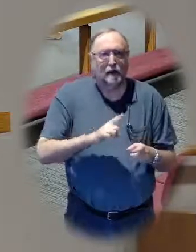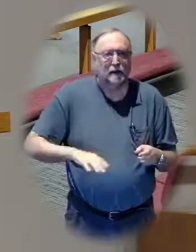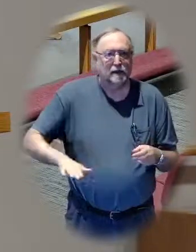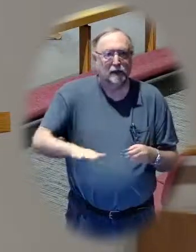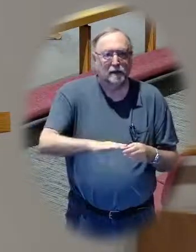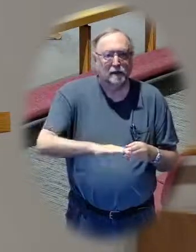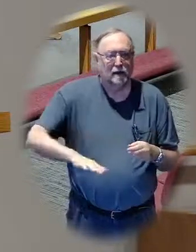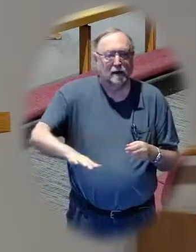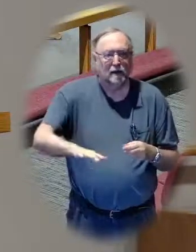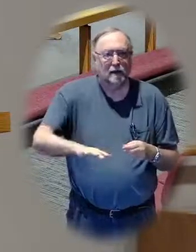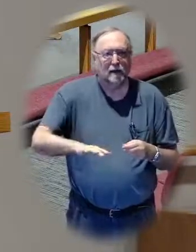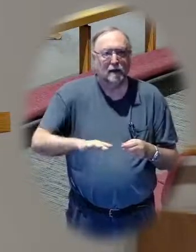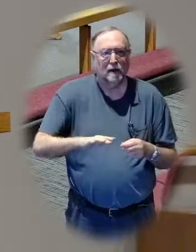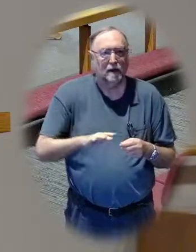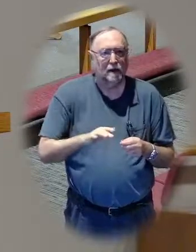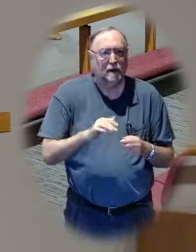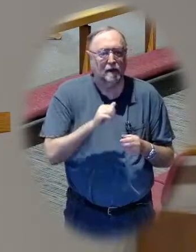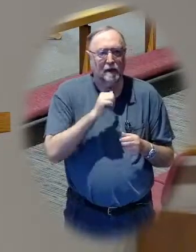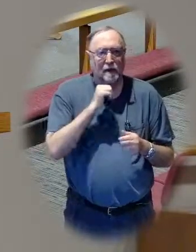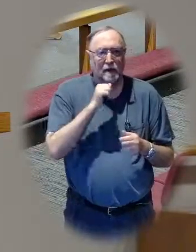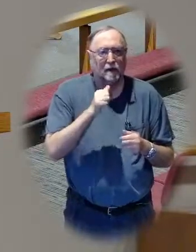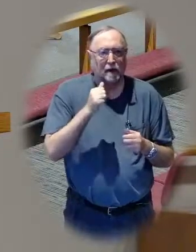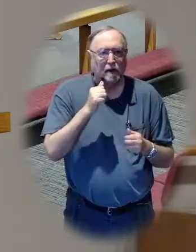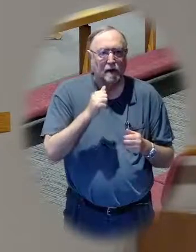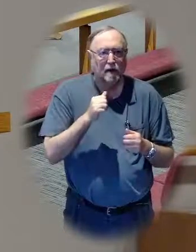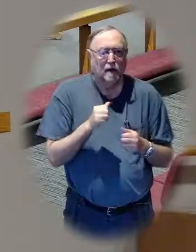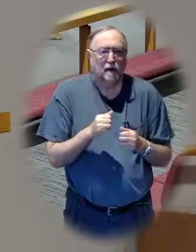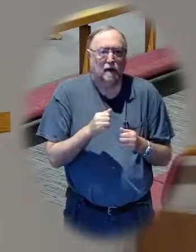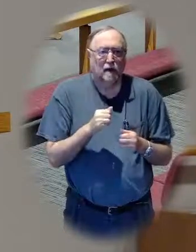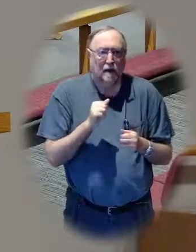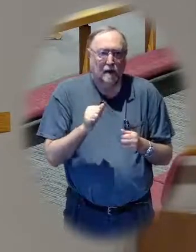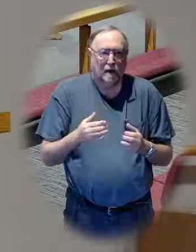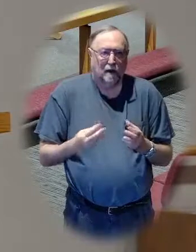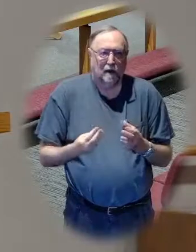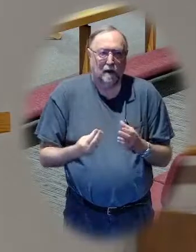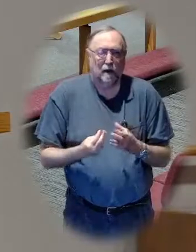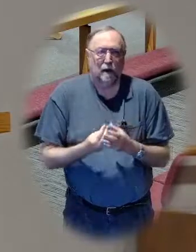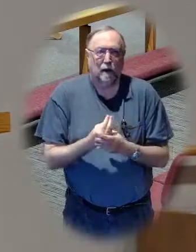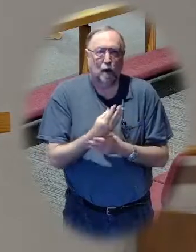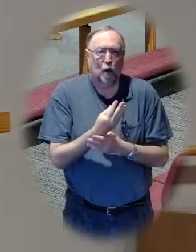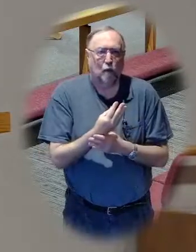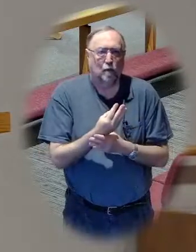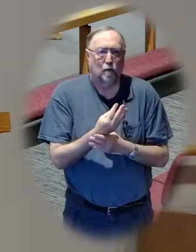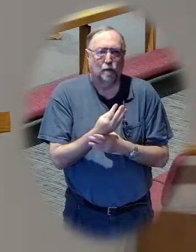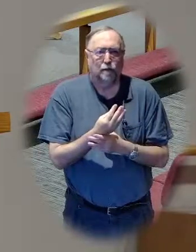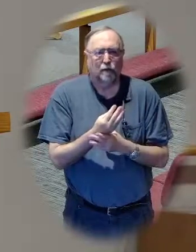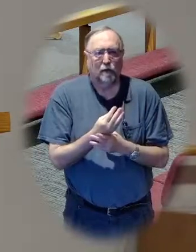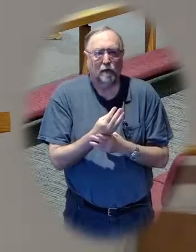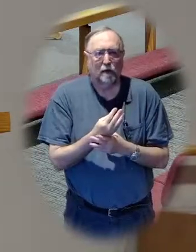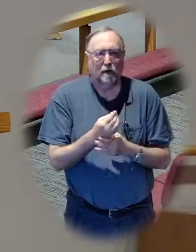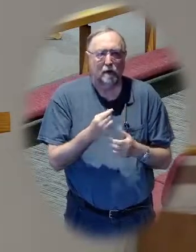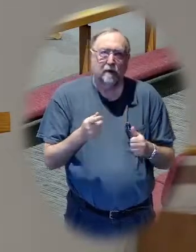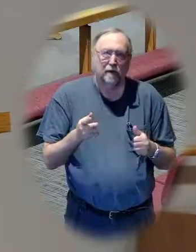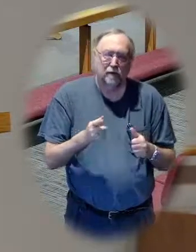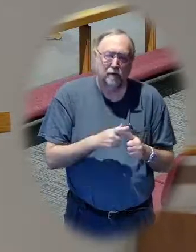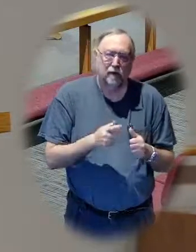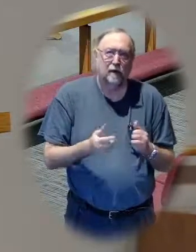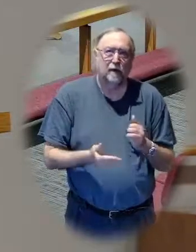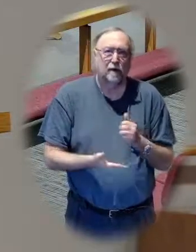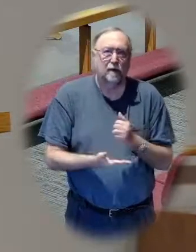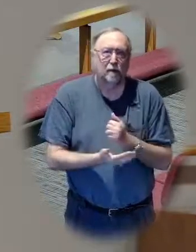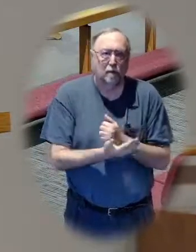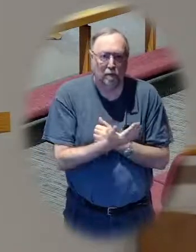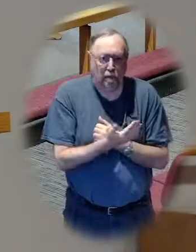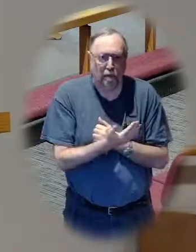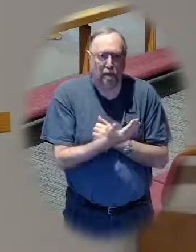firsthand those events. And they would grow up too. So whenever a firstborn was redeemed and that lamb